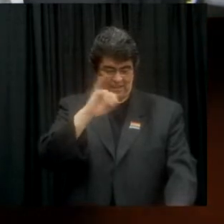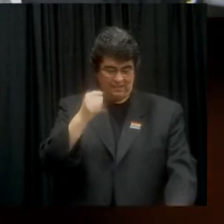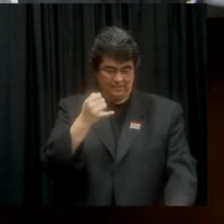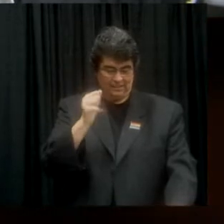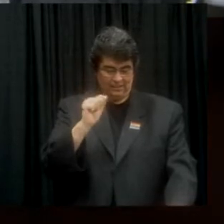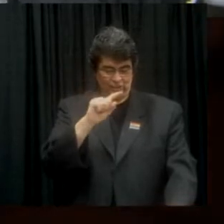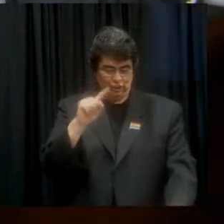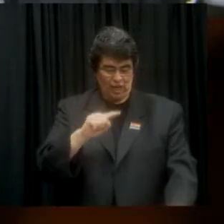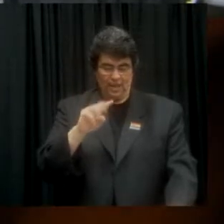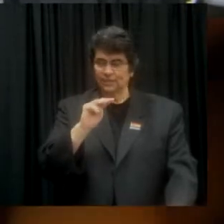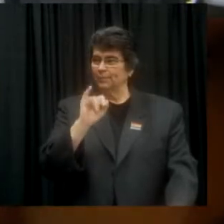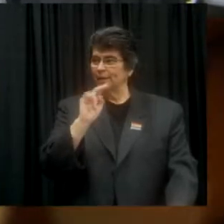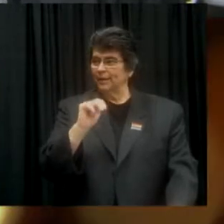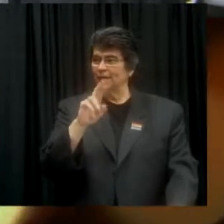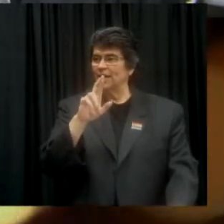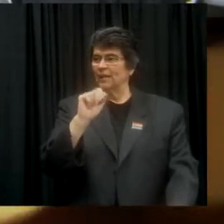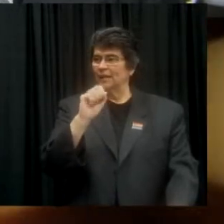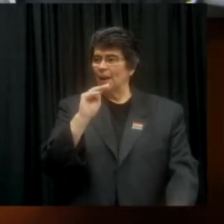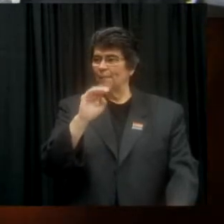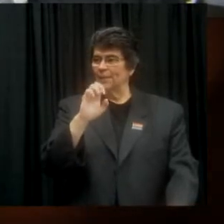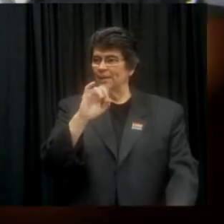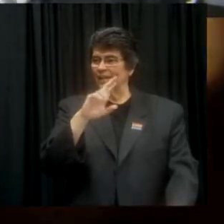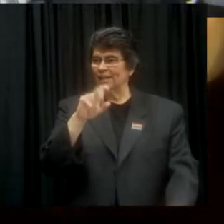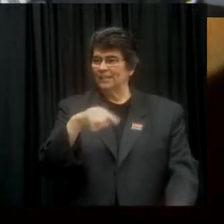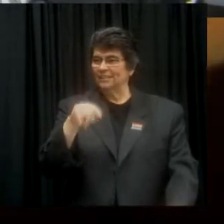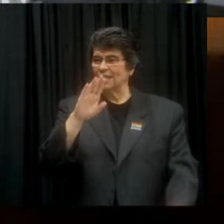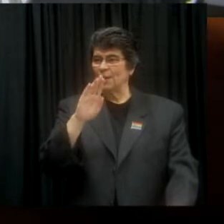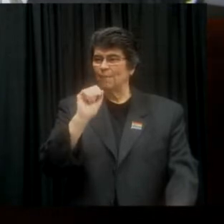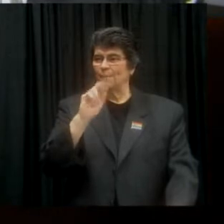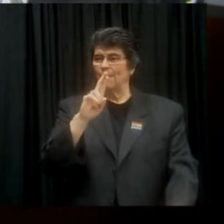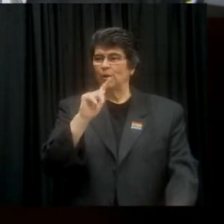Bernie. Okay. Dahlia Jasmine Ramirez Bautista.